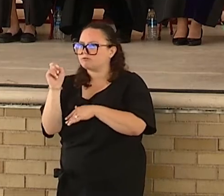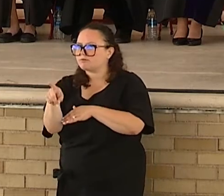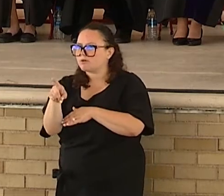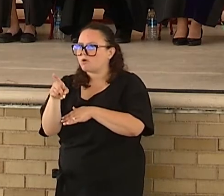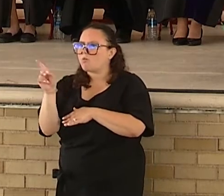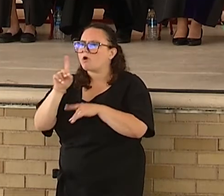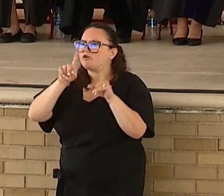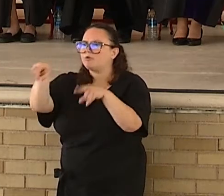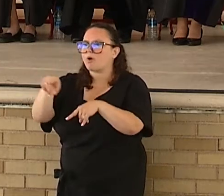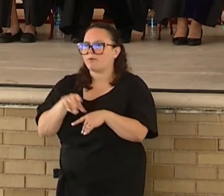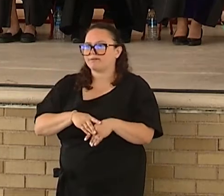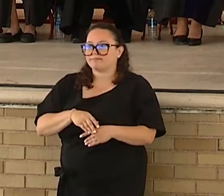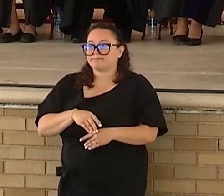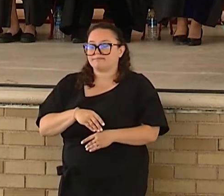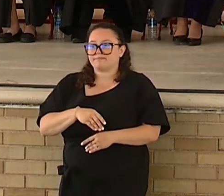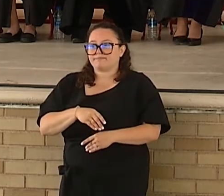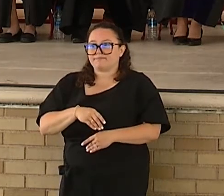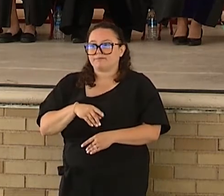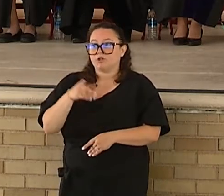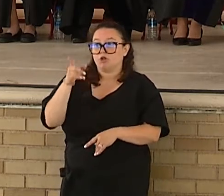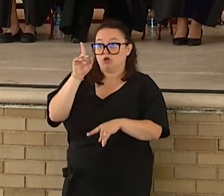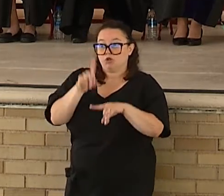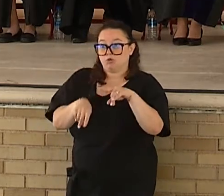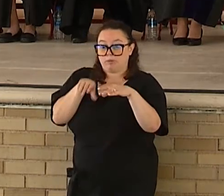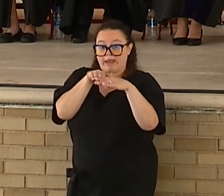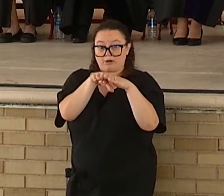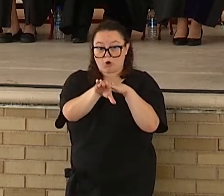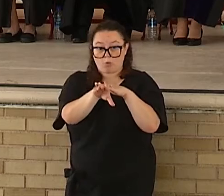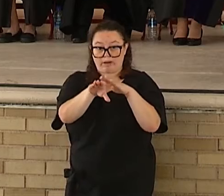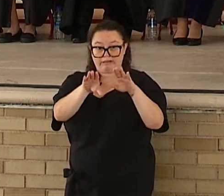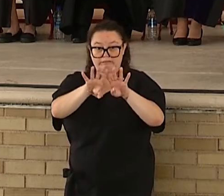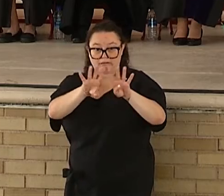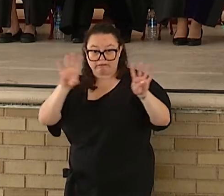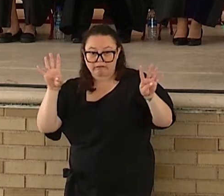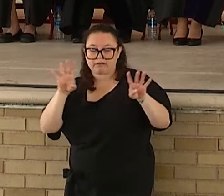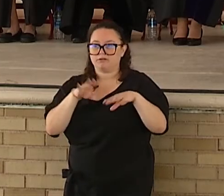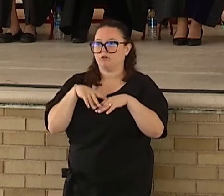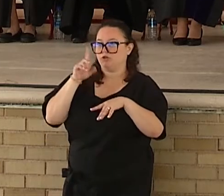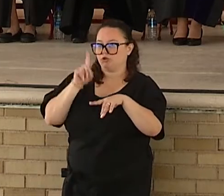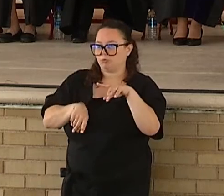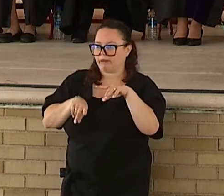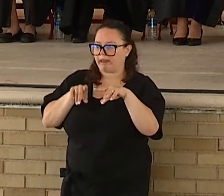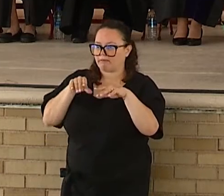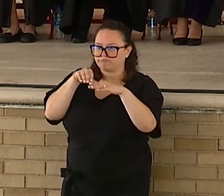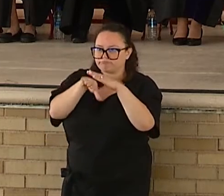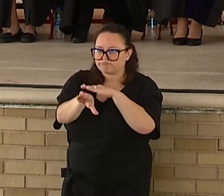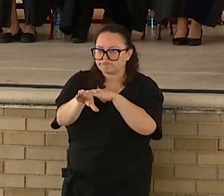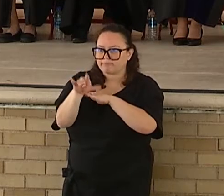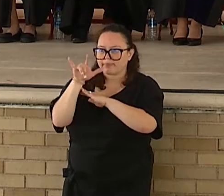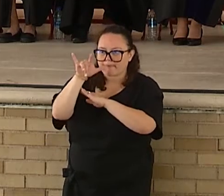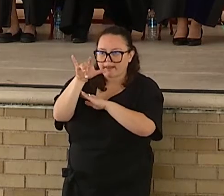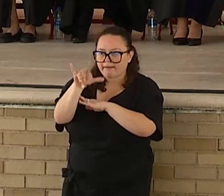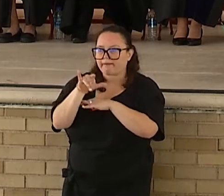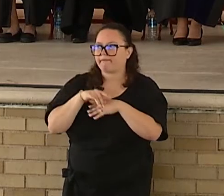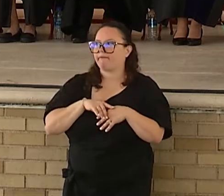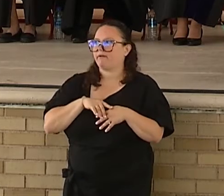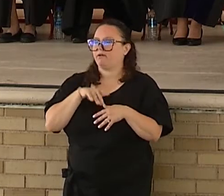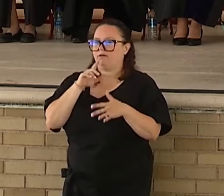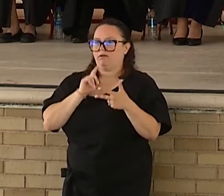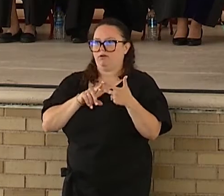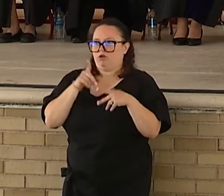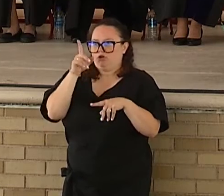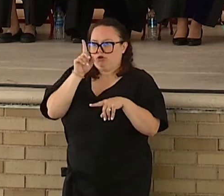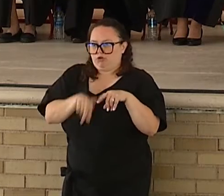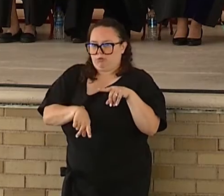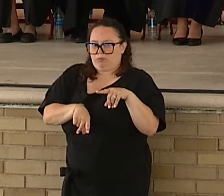you going? You can't get to the gate. You can't get on the plane. You can't find out the price of the journey.